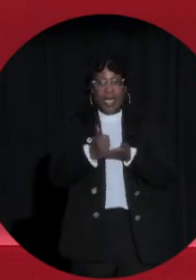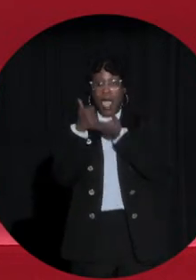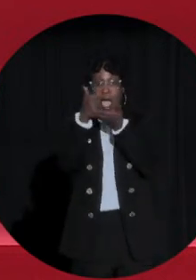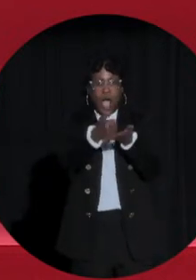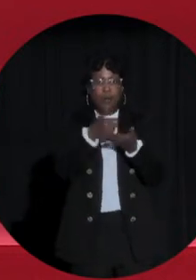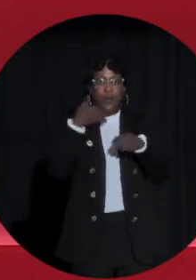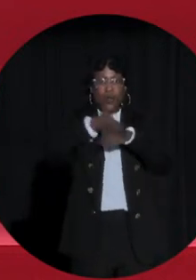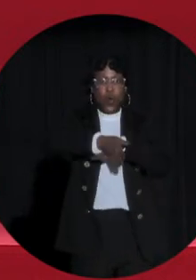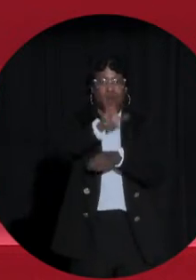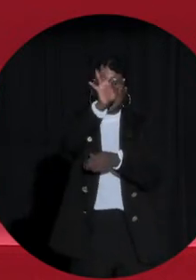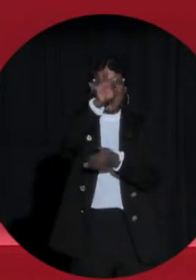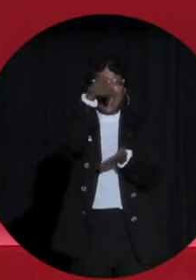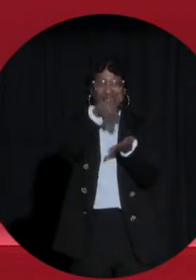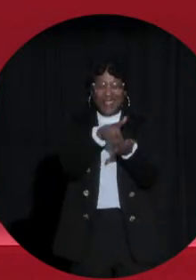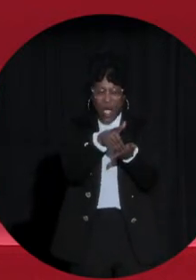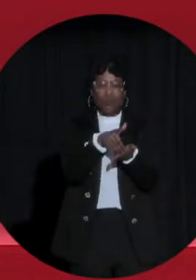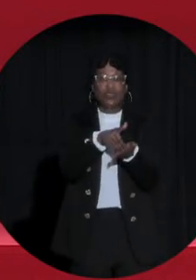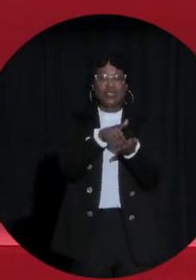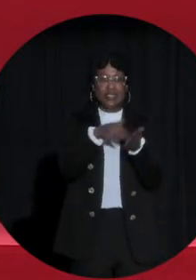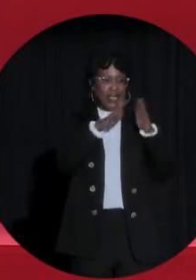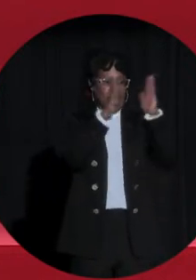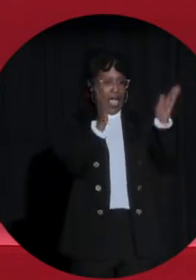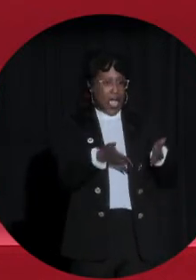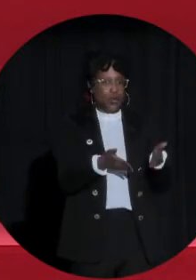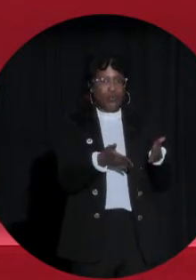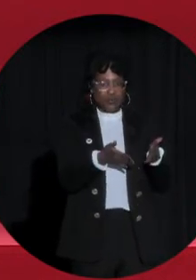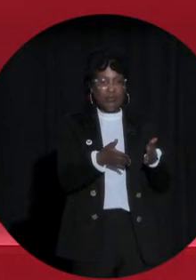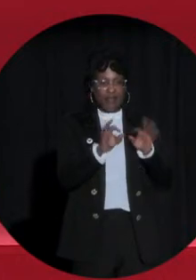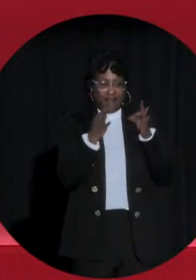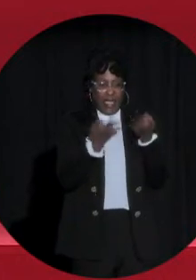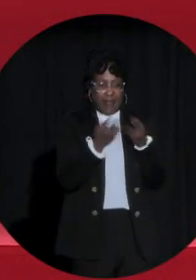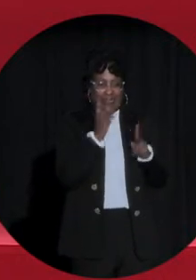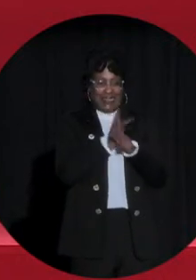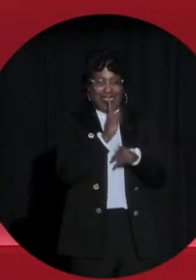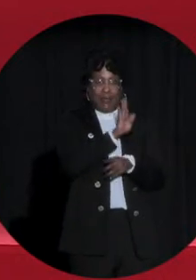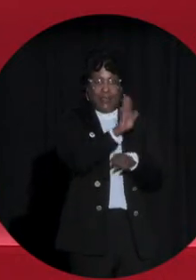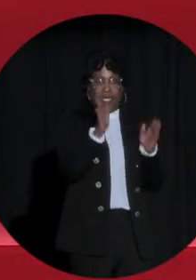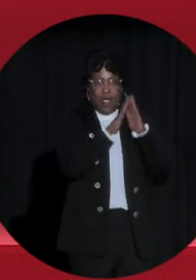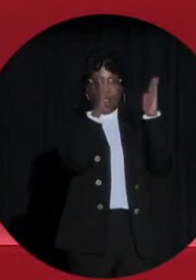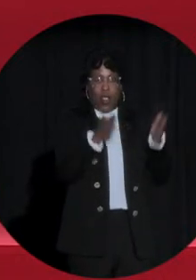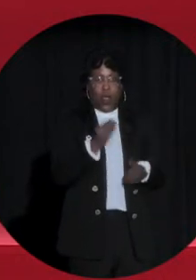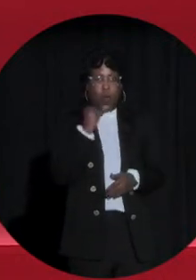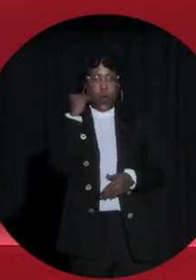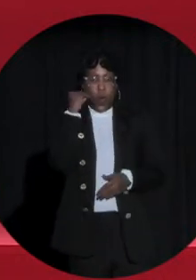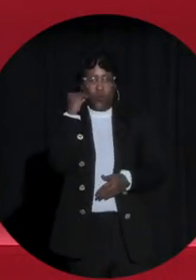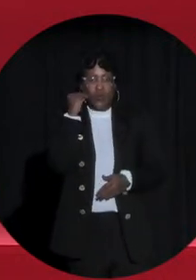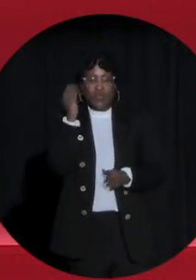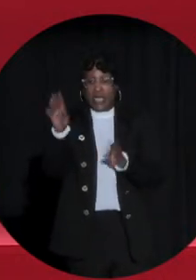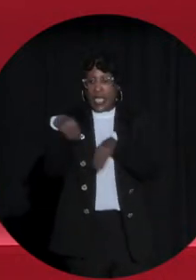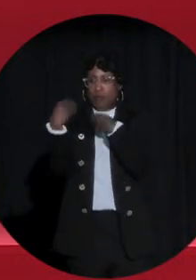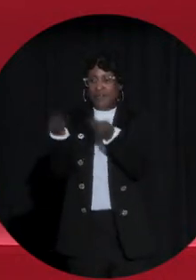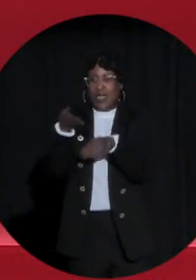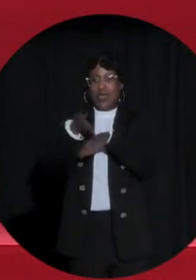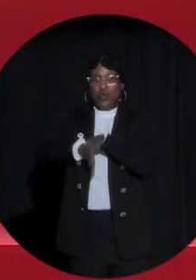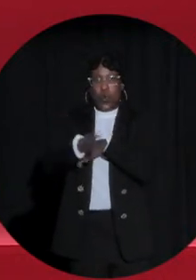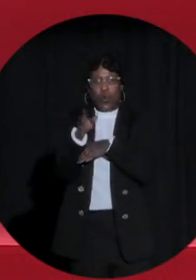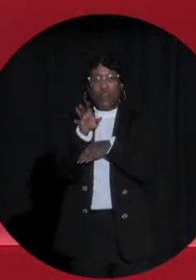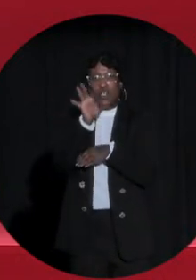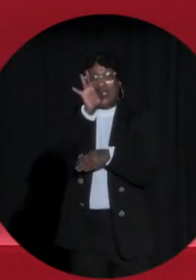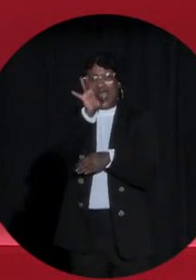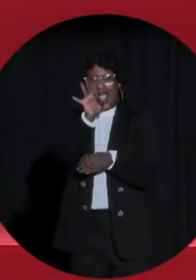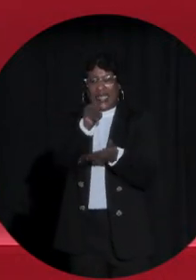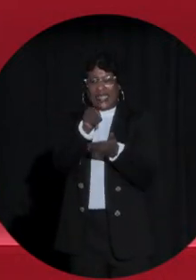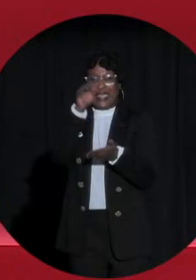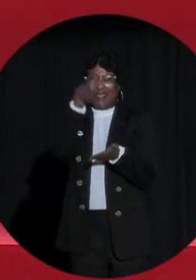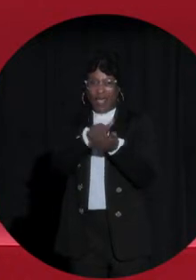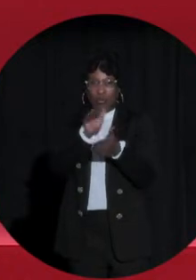stay secure in their homes, and providing over $40 million in assistance to local businesses. We